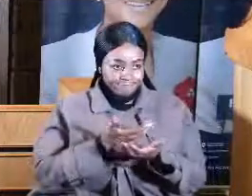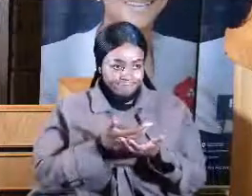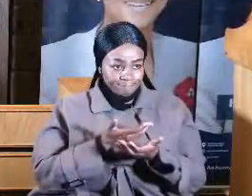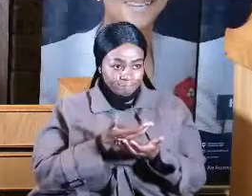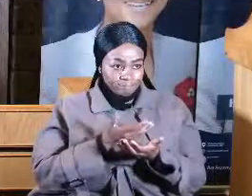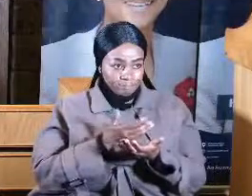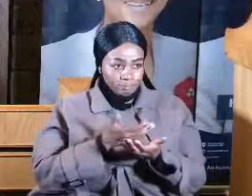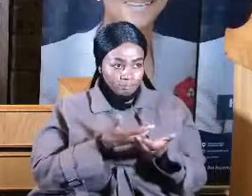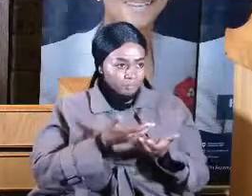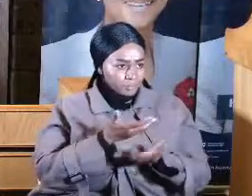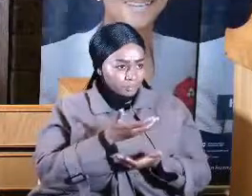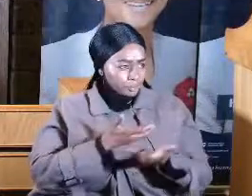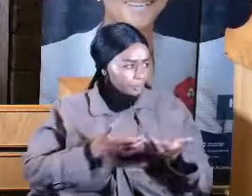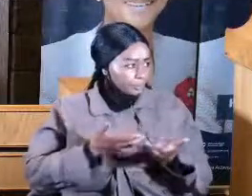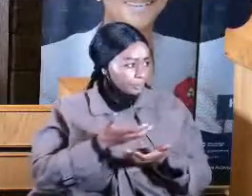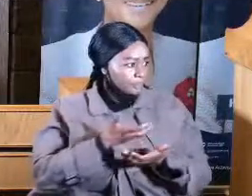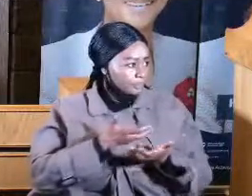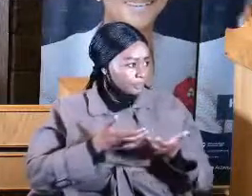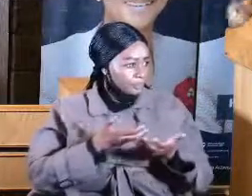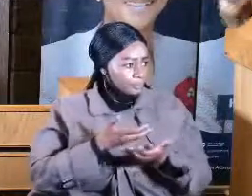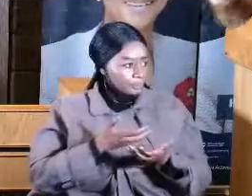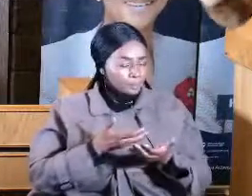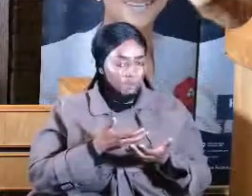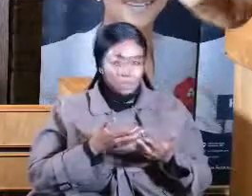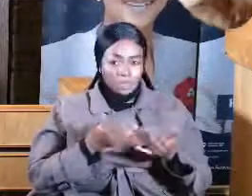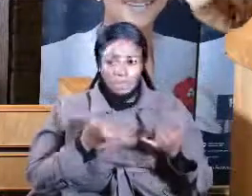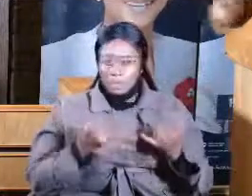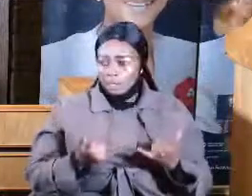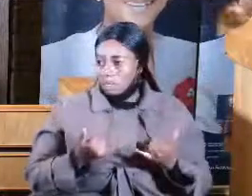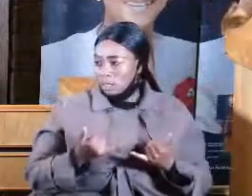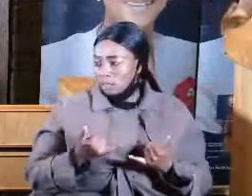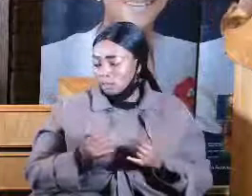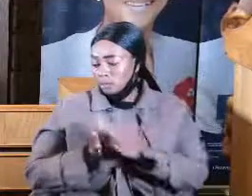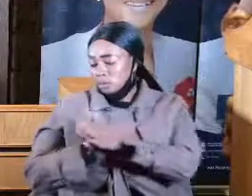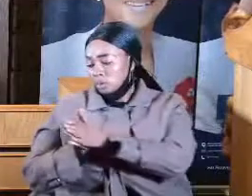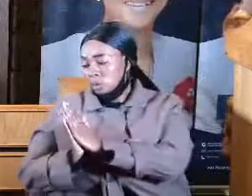to ask for my honorable